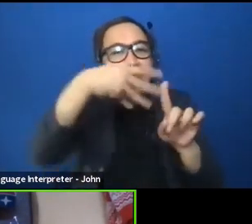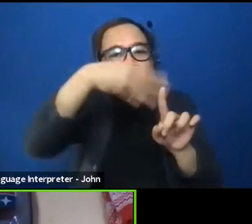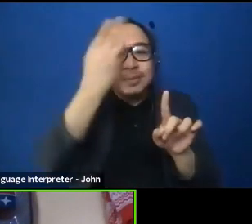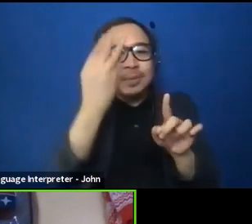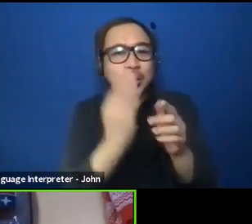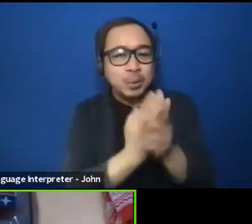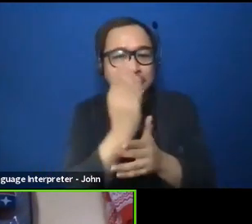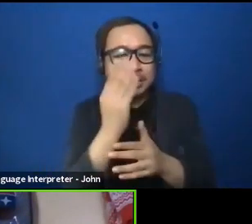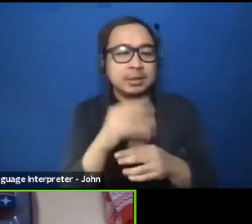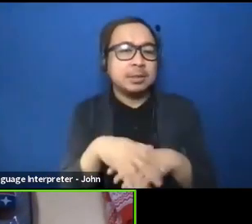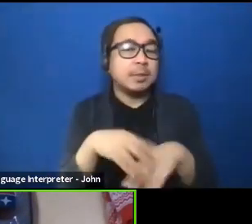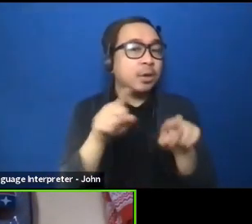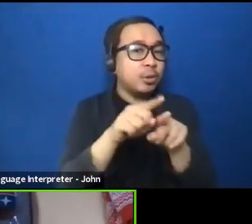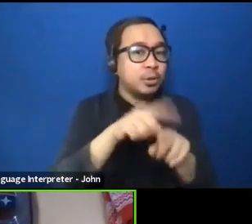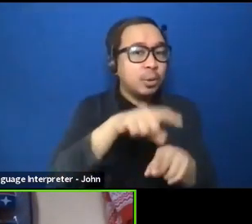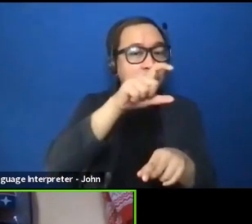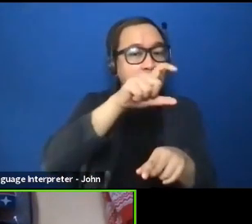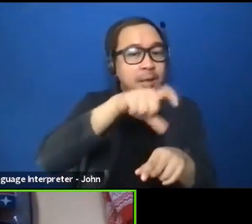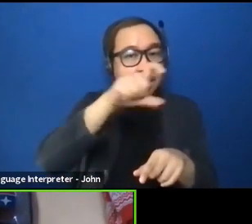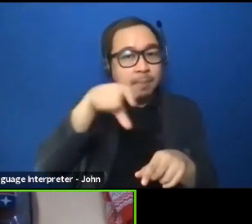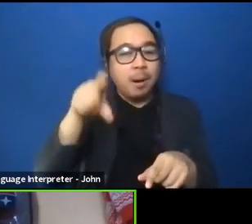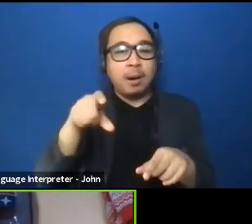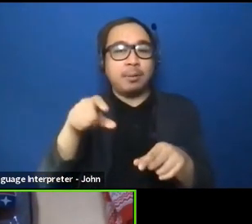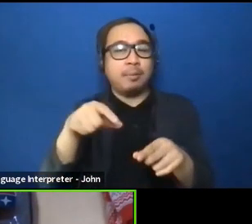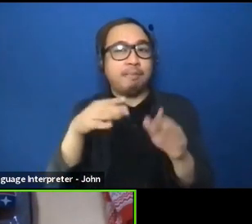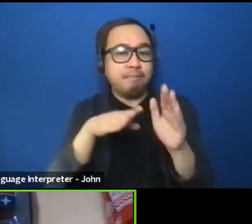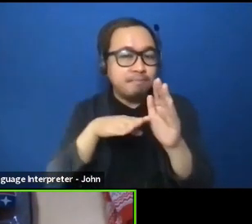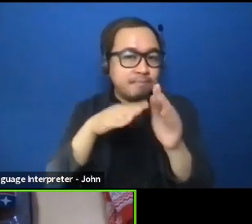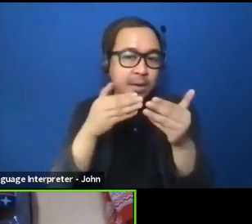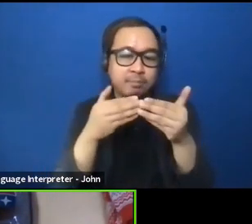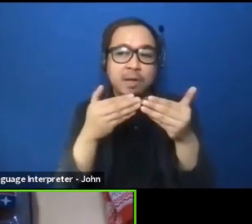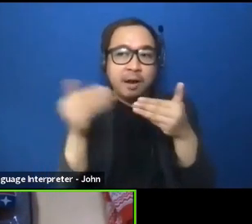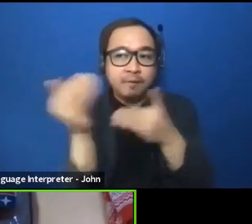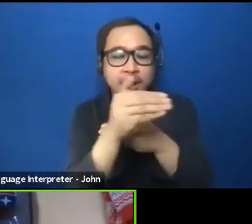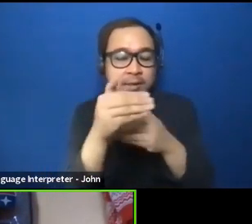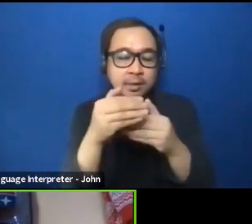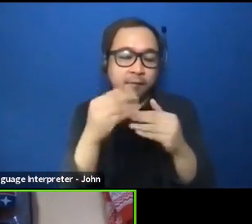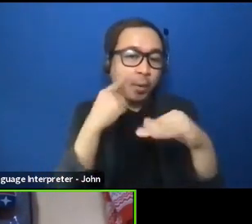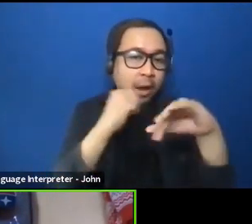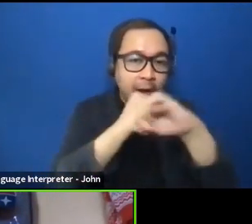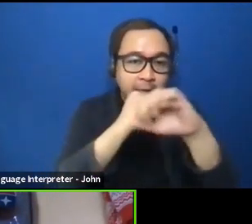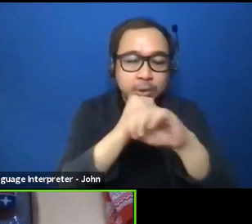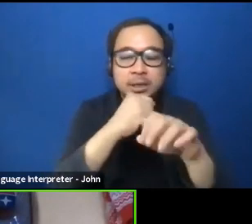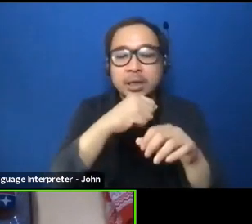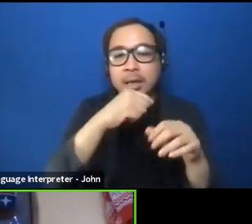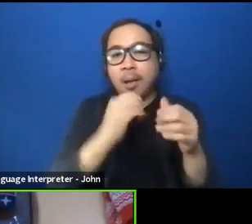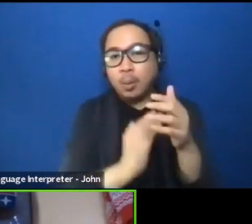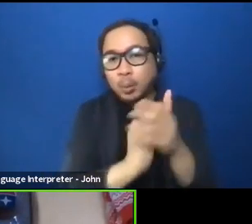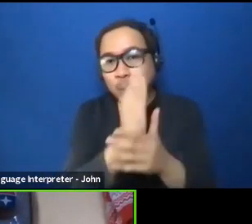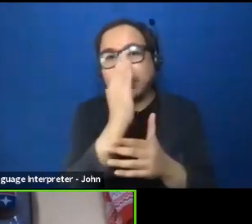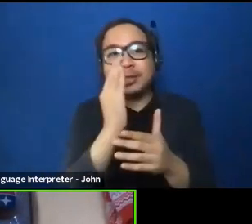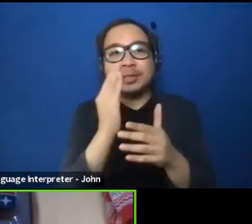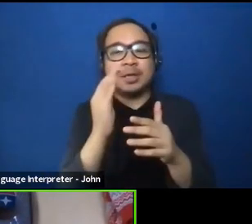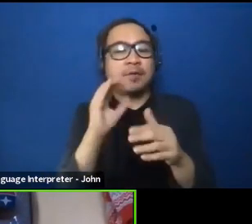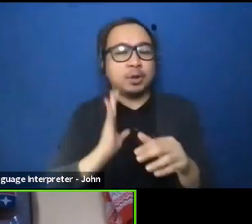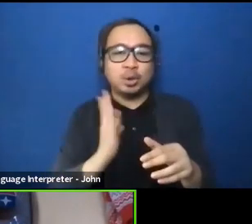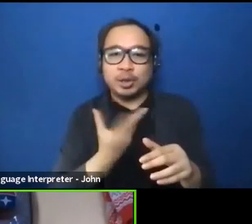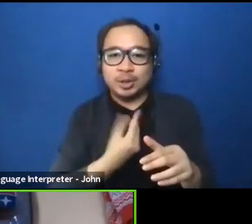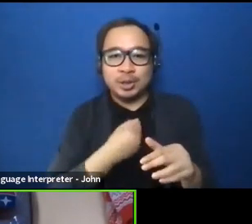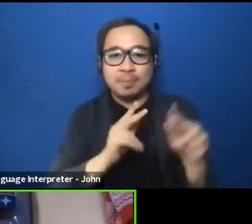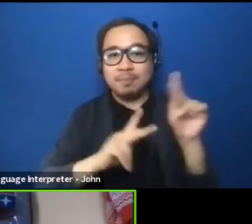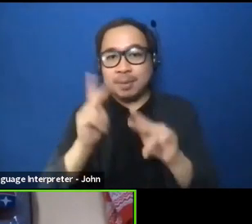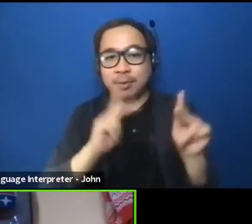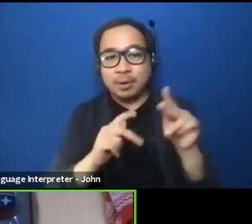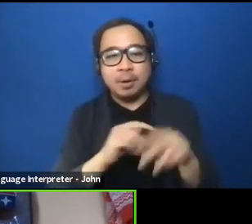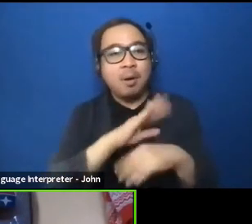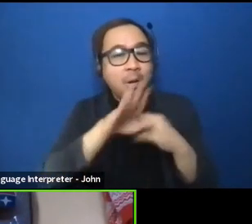especially progressive when it comes to addressing rights of transgender people. All these romanticizations about Nepal fail to look